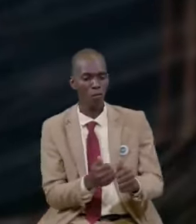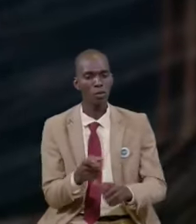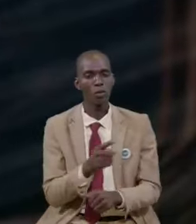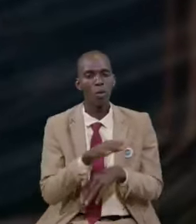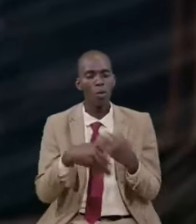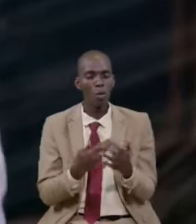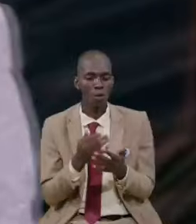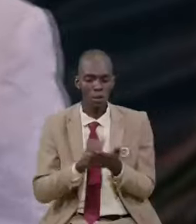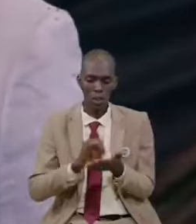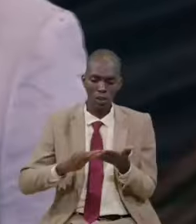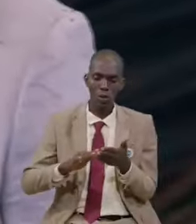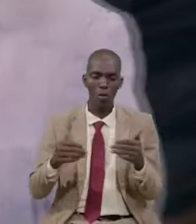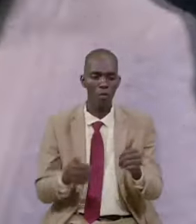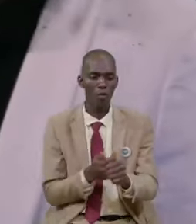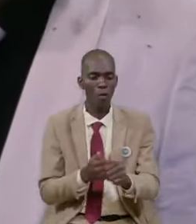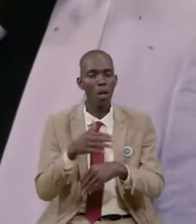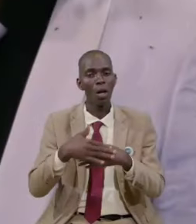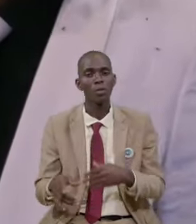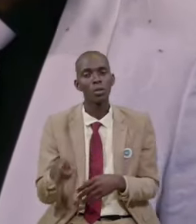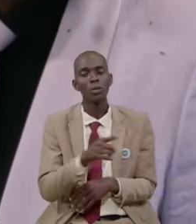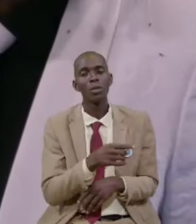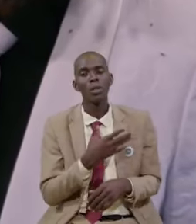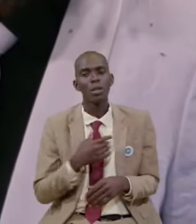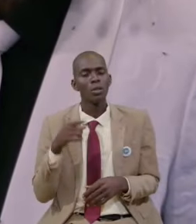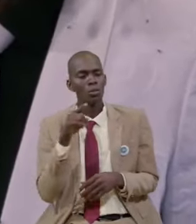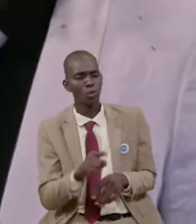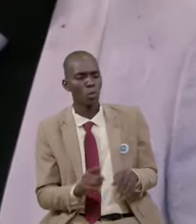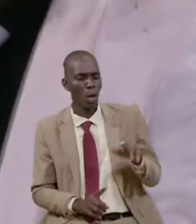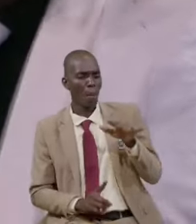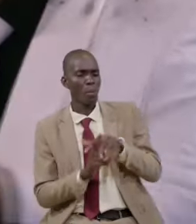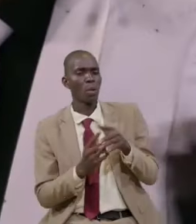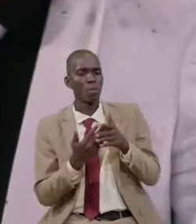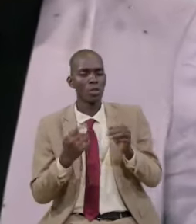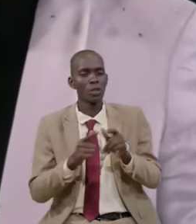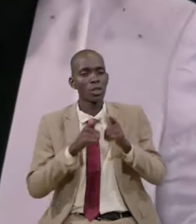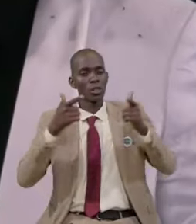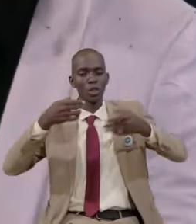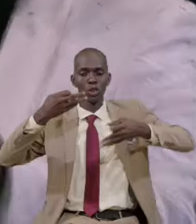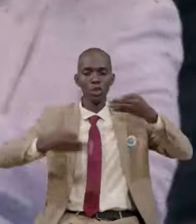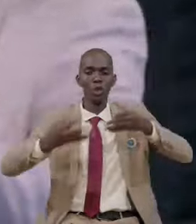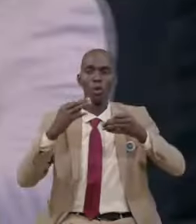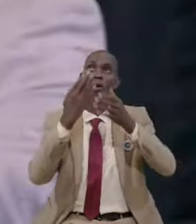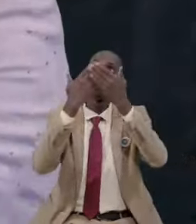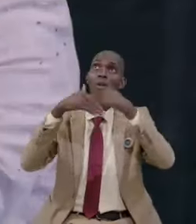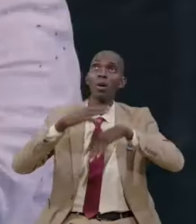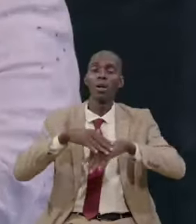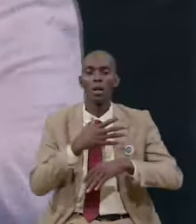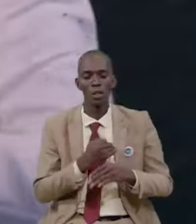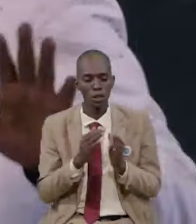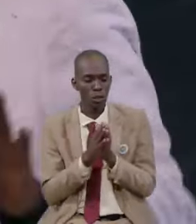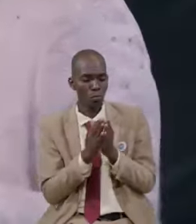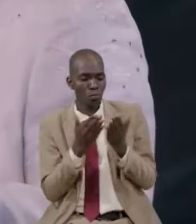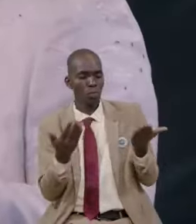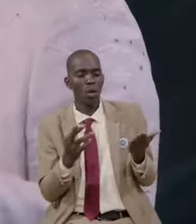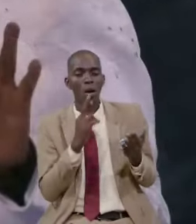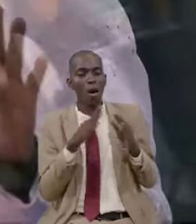you, and you appear before the great judge of heaven, and the books are opened, and everything you have been